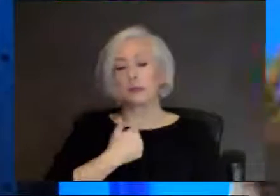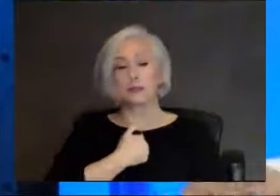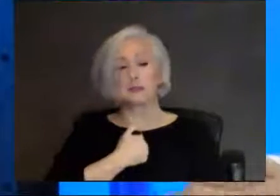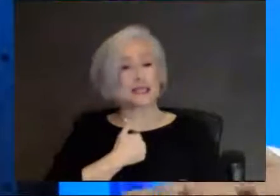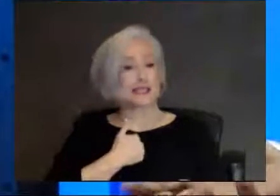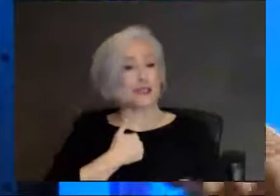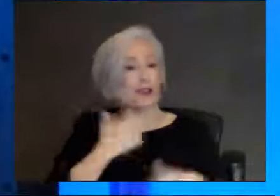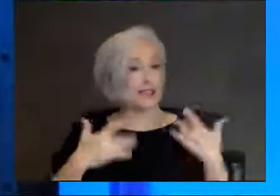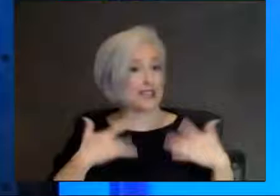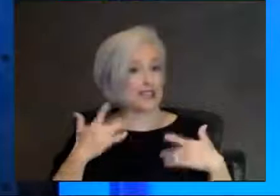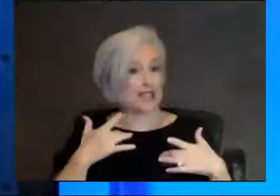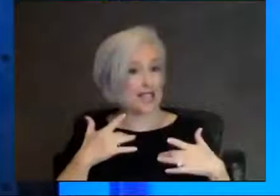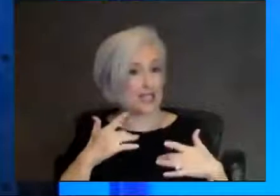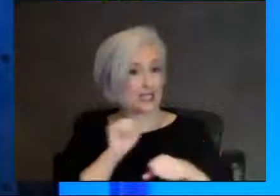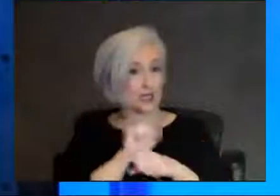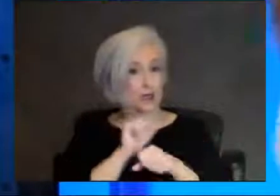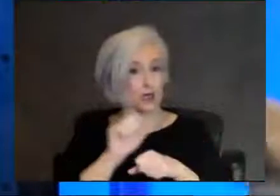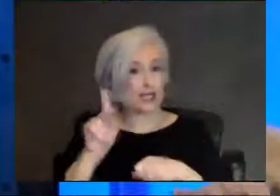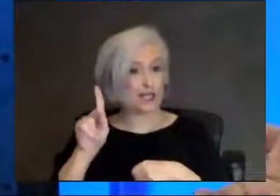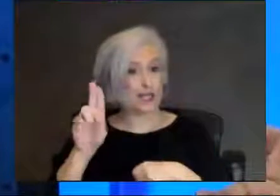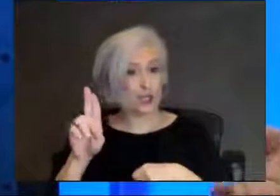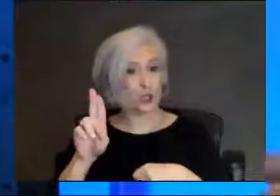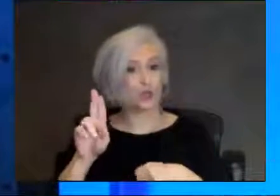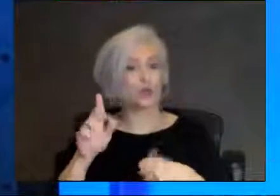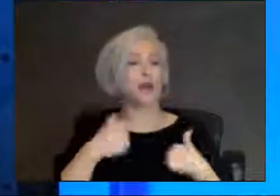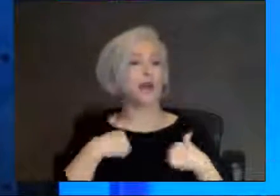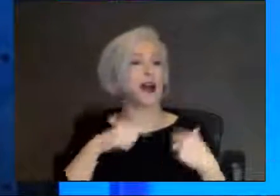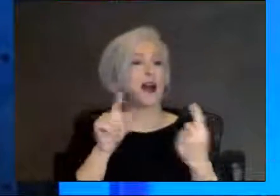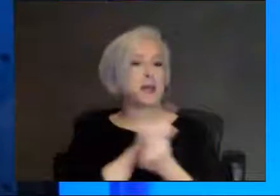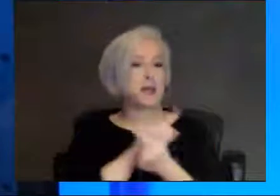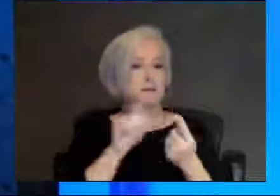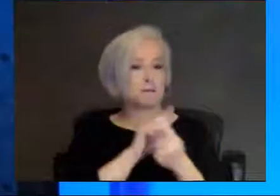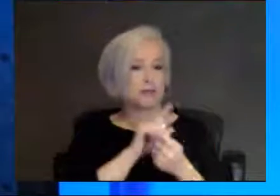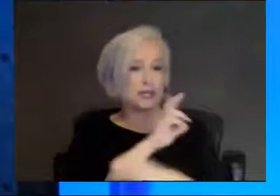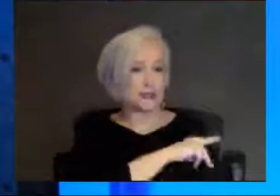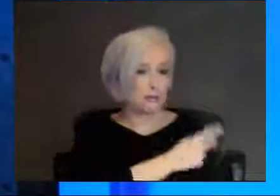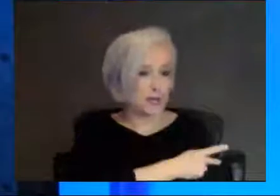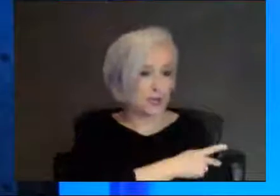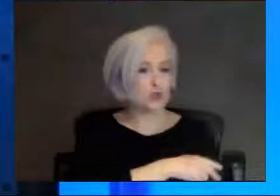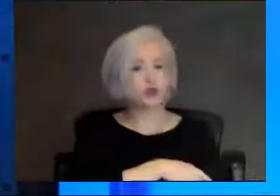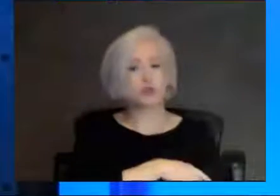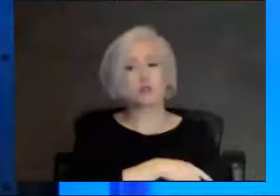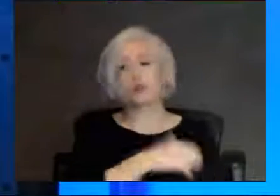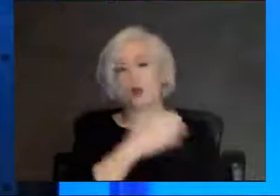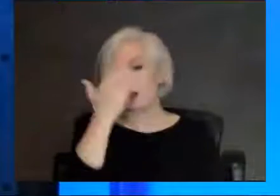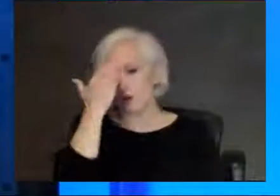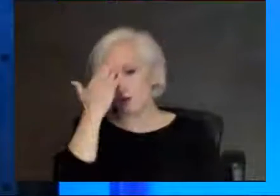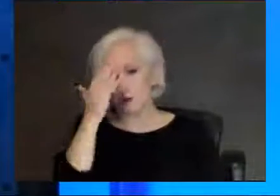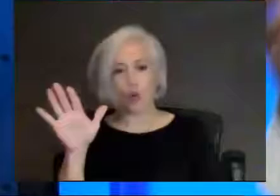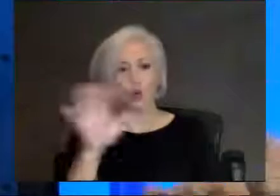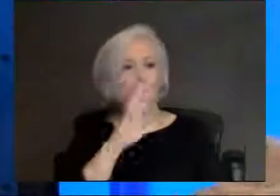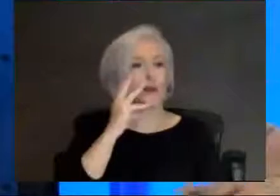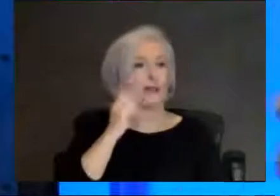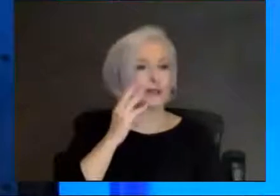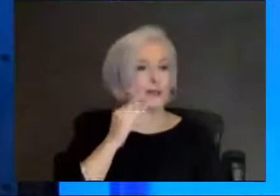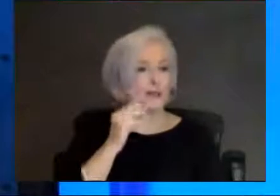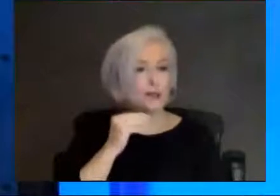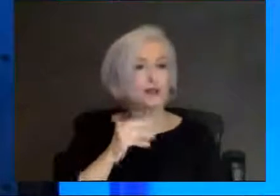like, you get to meet patients, you get to know their experience. Like Pivot is helping us also to get that. Based